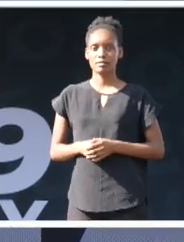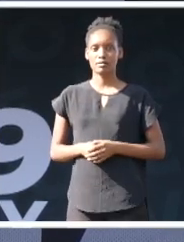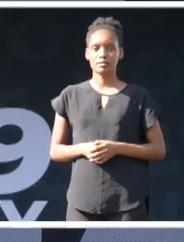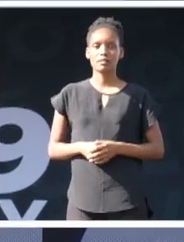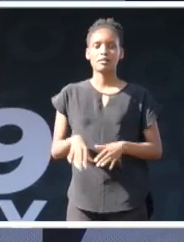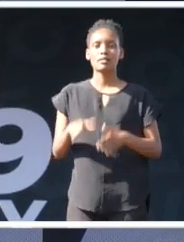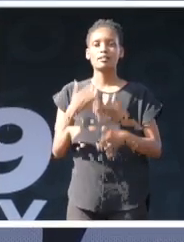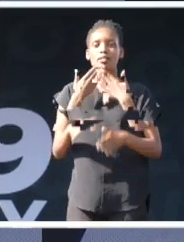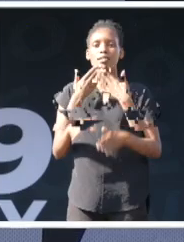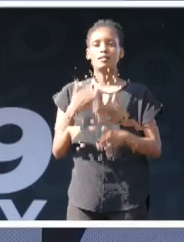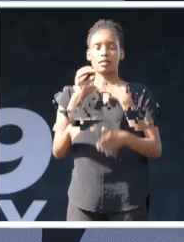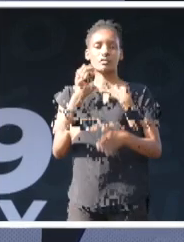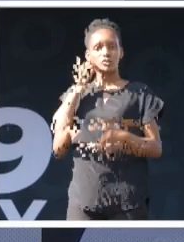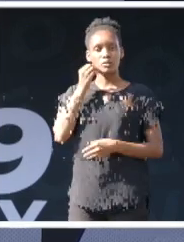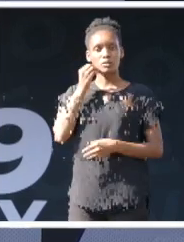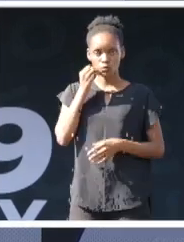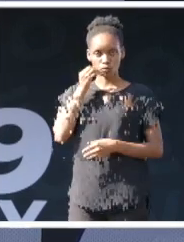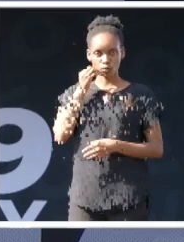Realeboga.